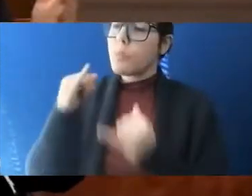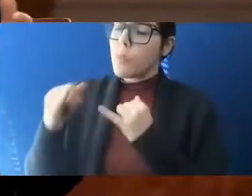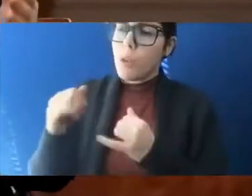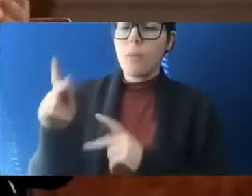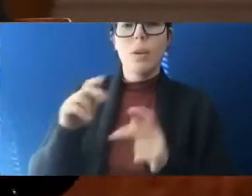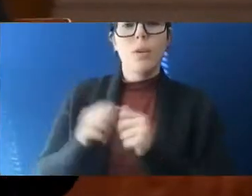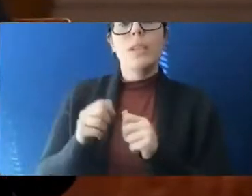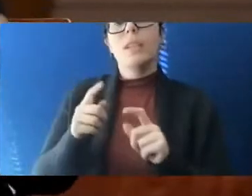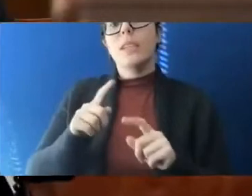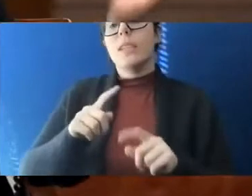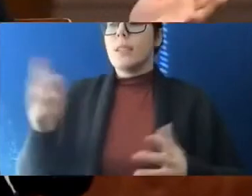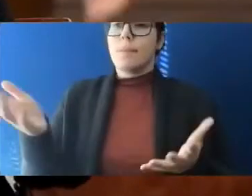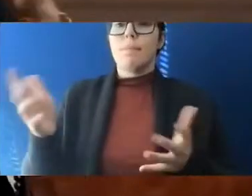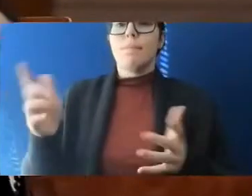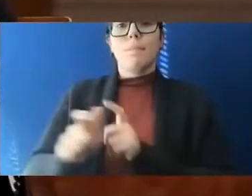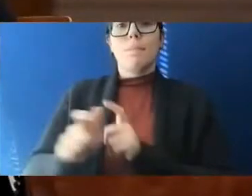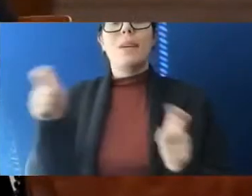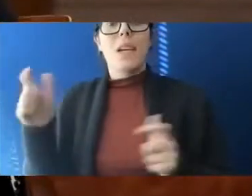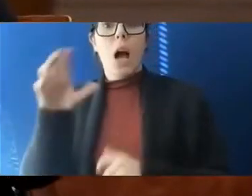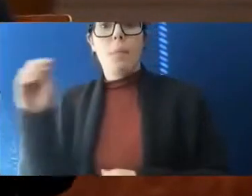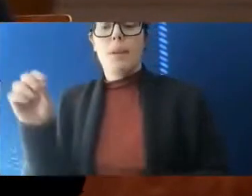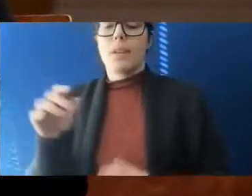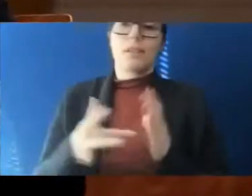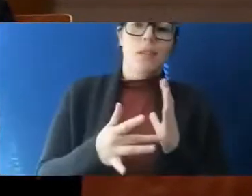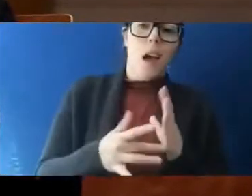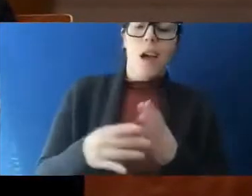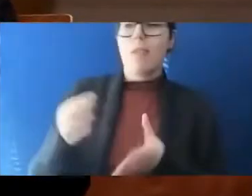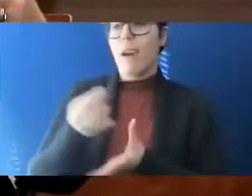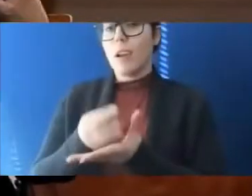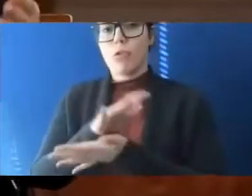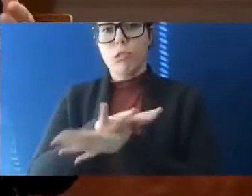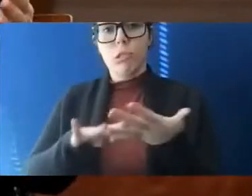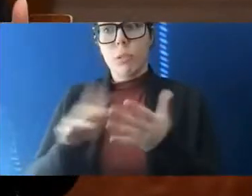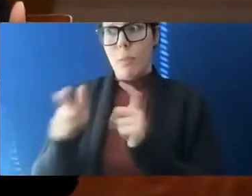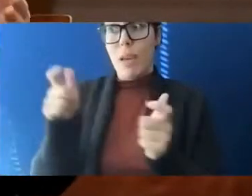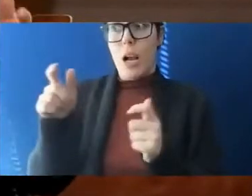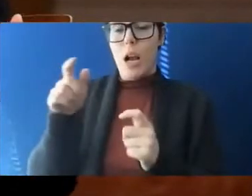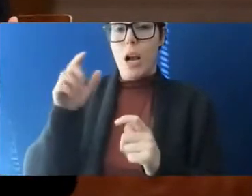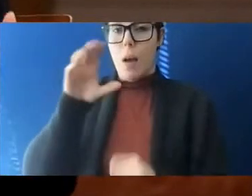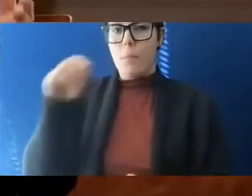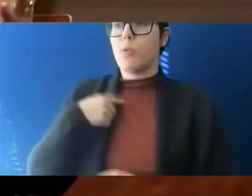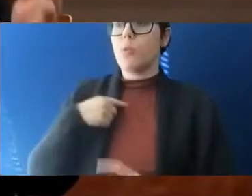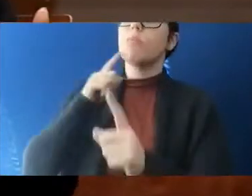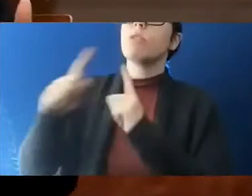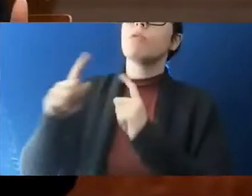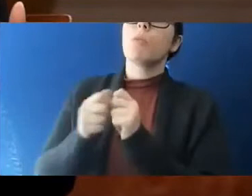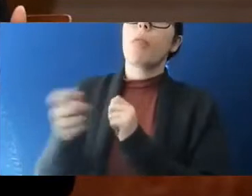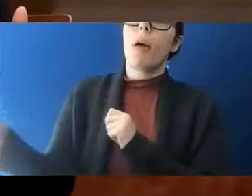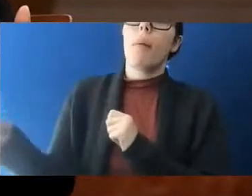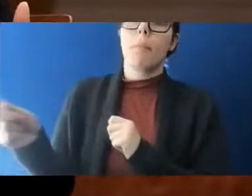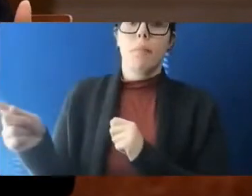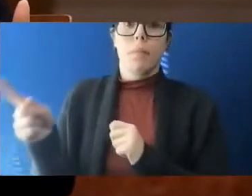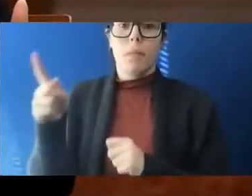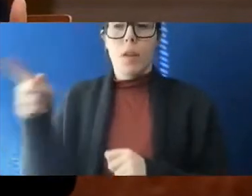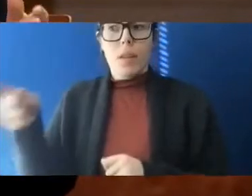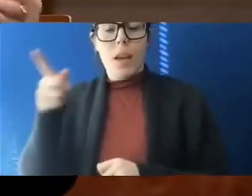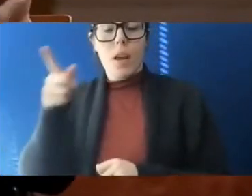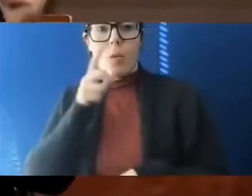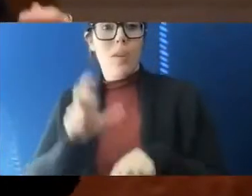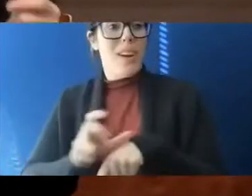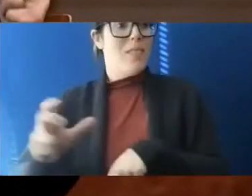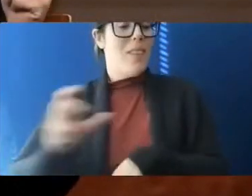in many of the major companies, tech, financial institutions, et cetera, that are making new investments in the post-George Floyd